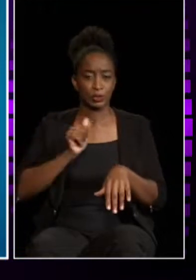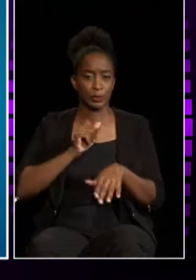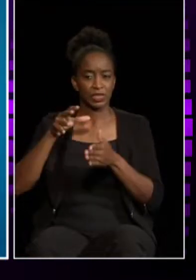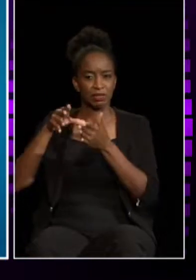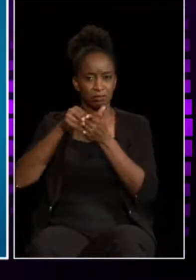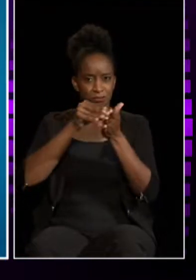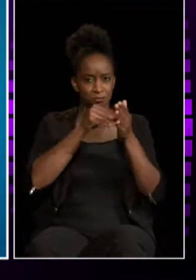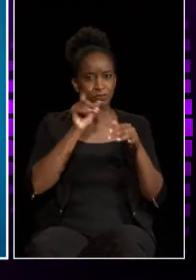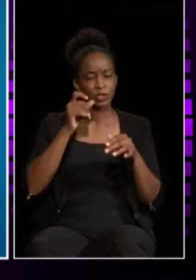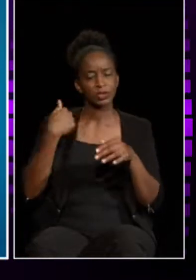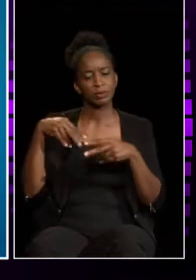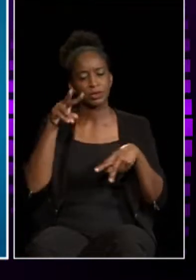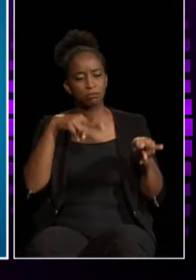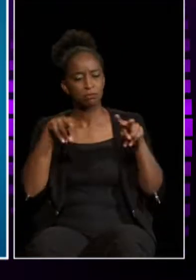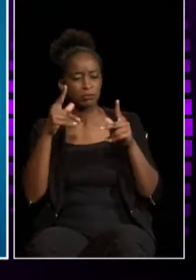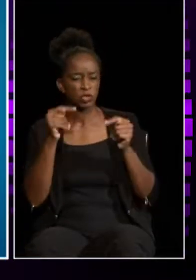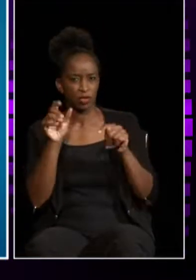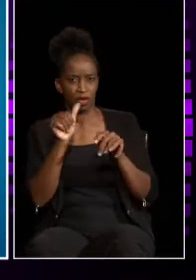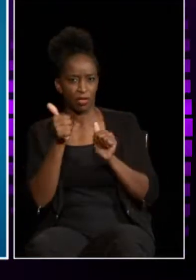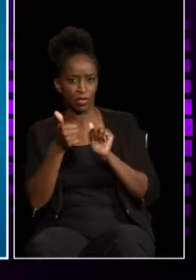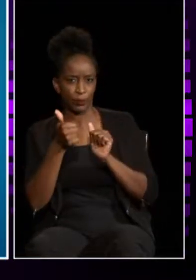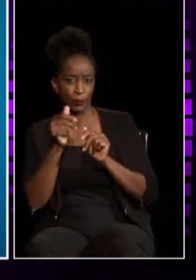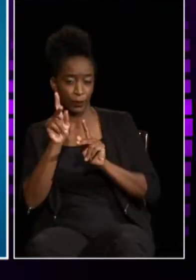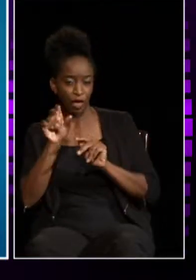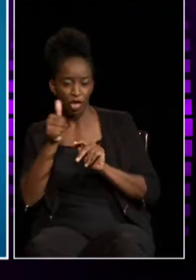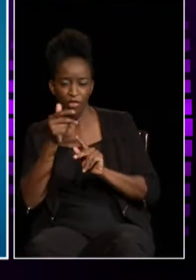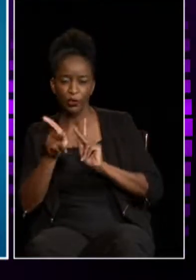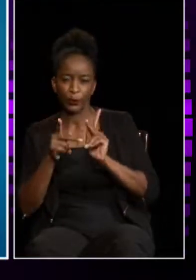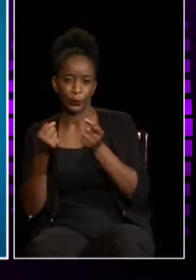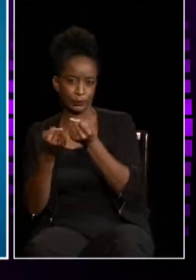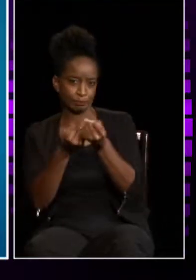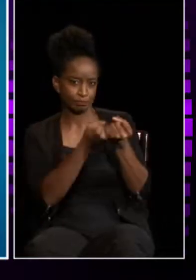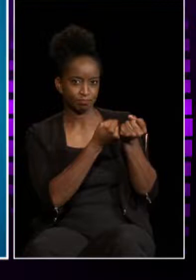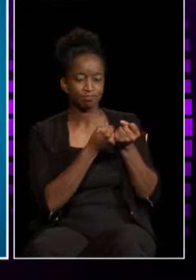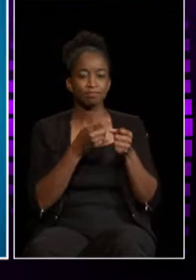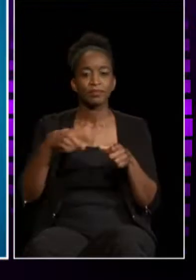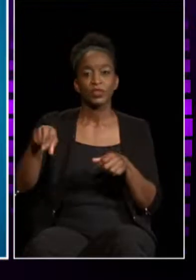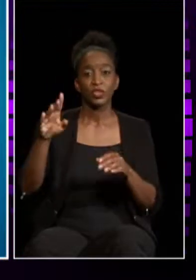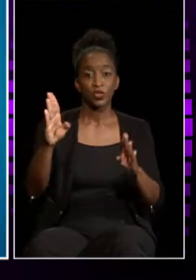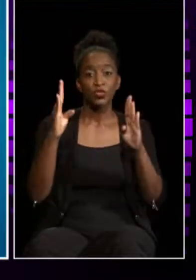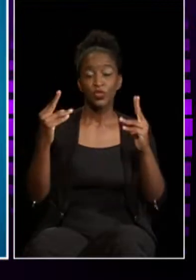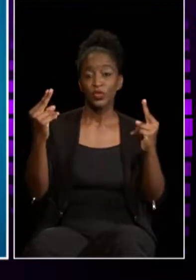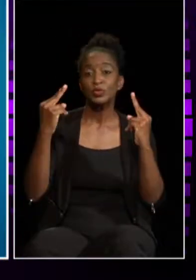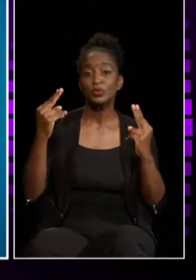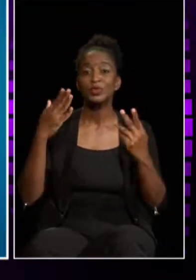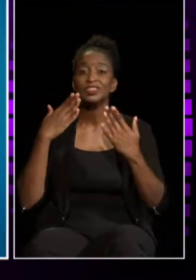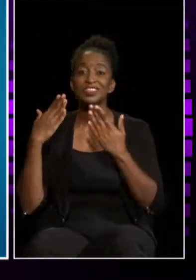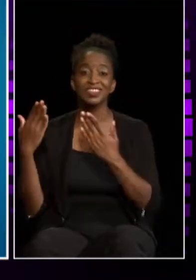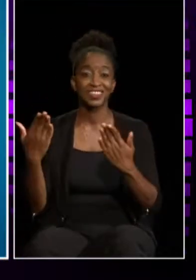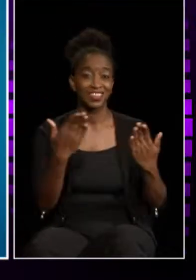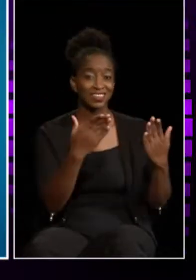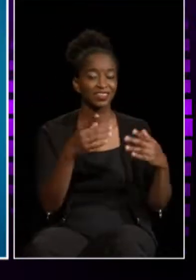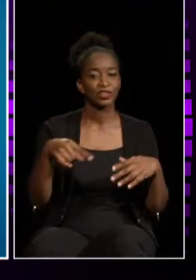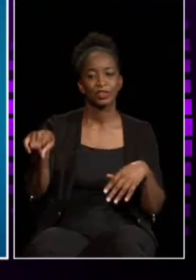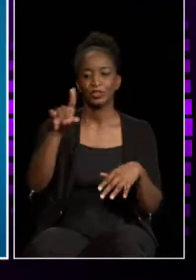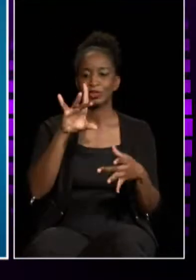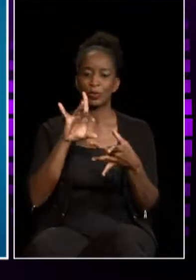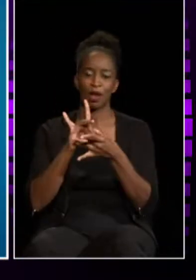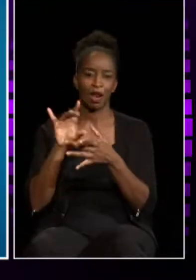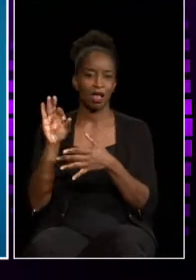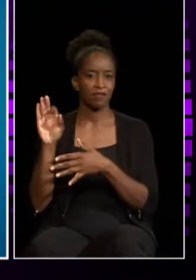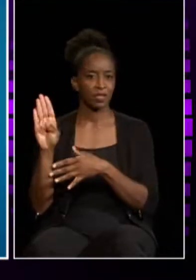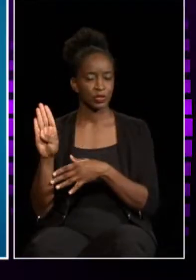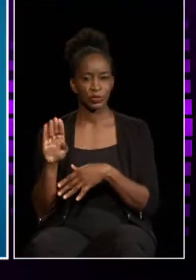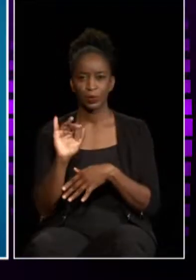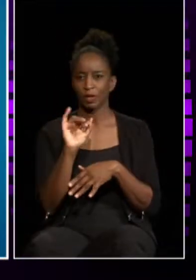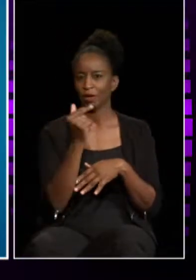well. So what I want to do is thank everybody for tuning in today. For the people who were engaging in the comment section, I saw all of